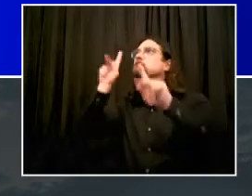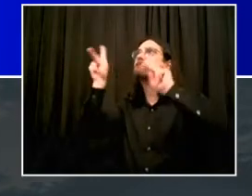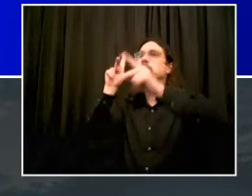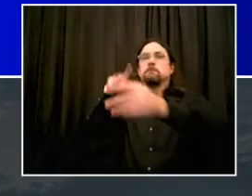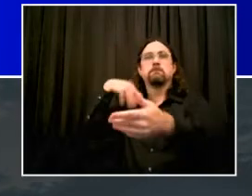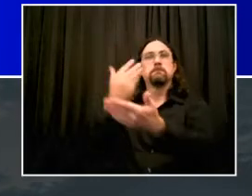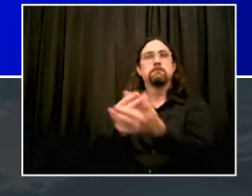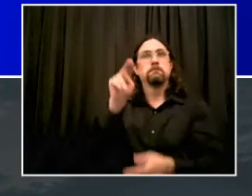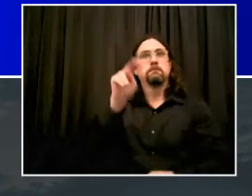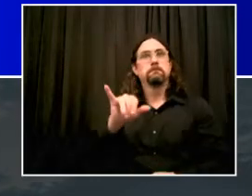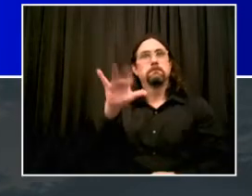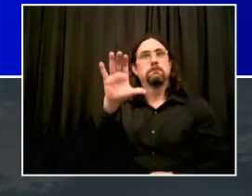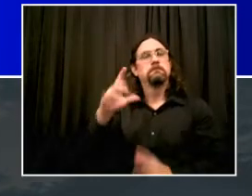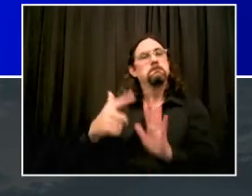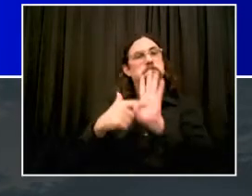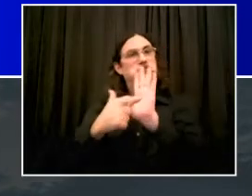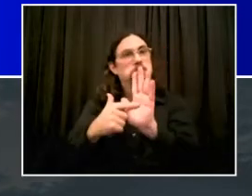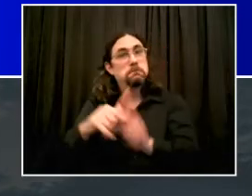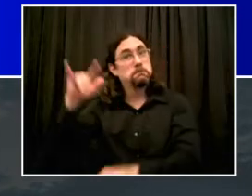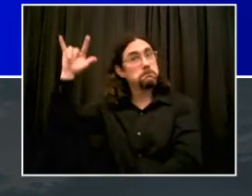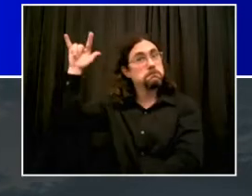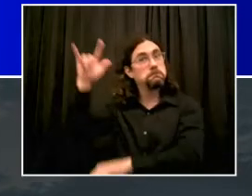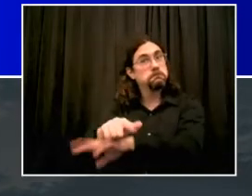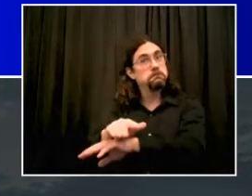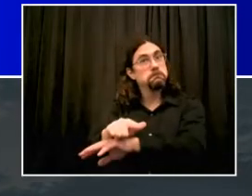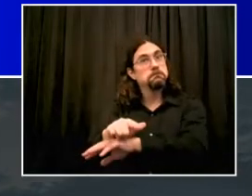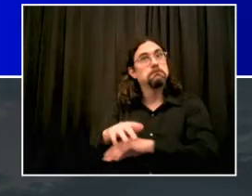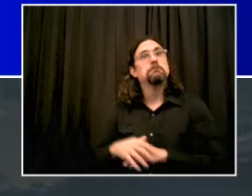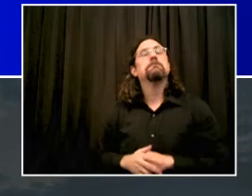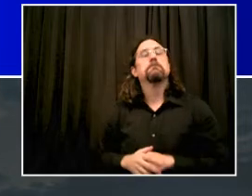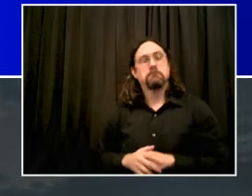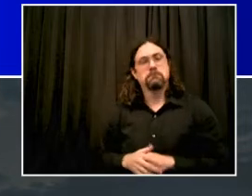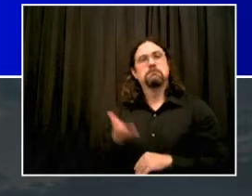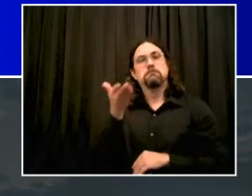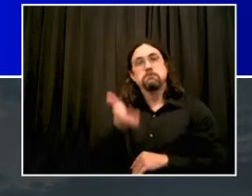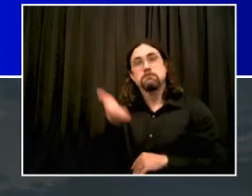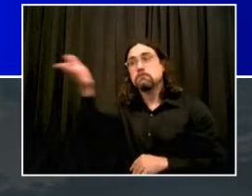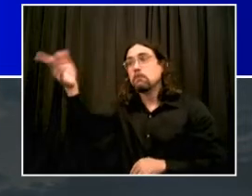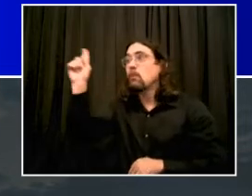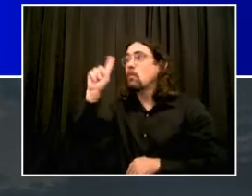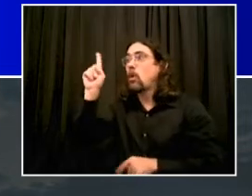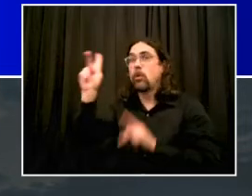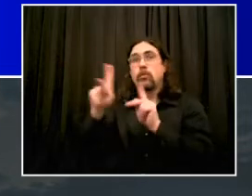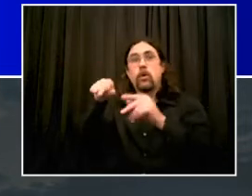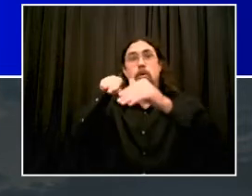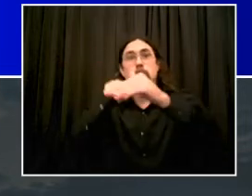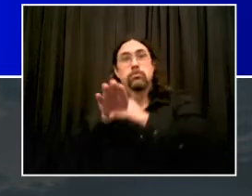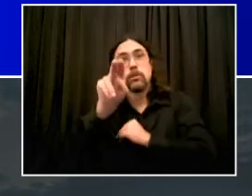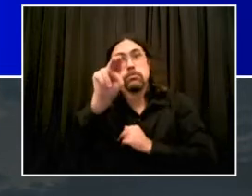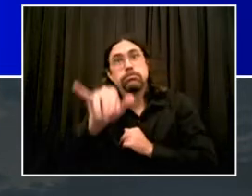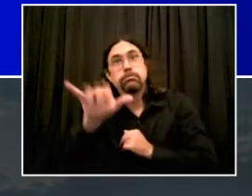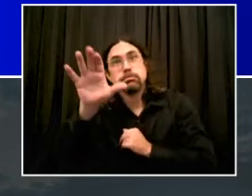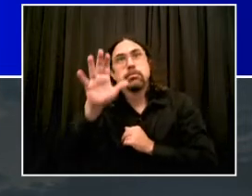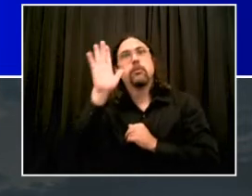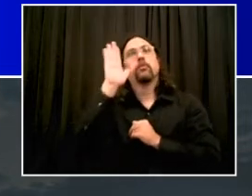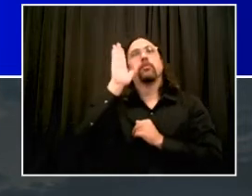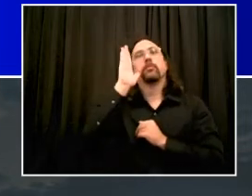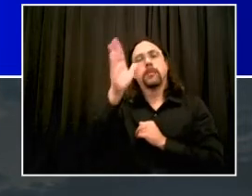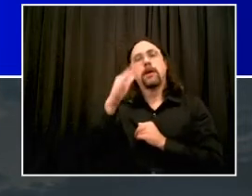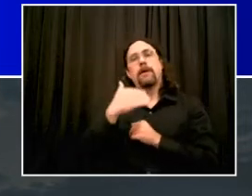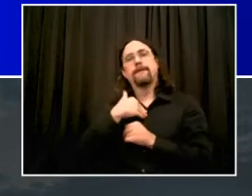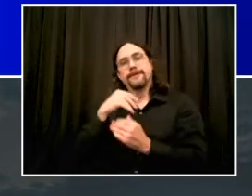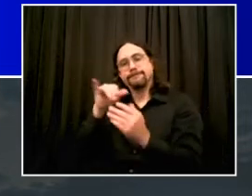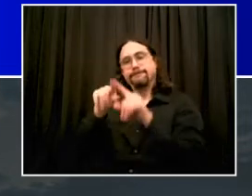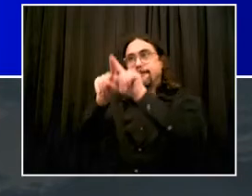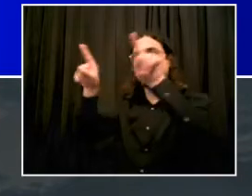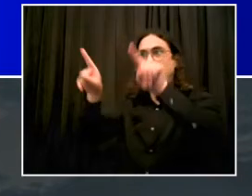to quarantine is a violation of state law, and it comes with serious penalties. In fact, under certain circumstances, the fines